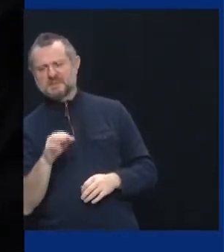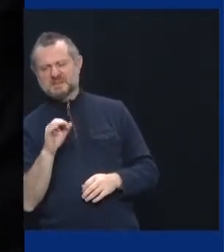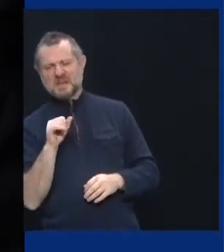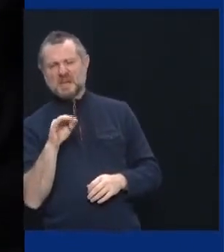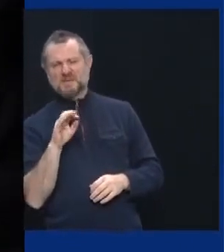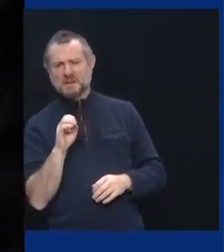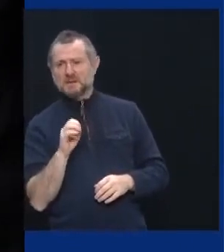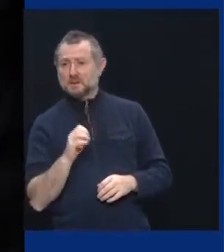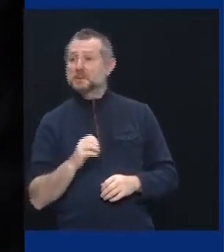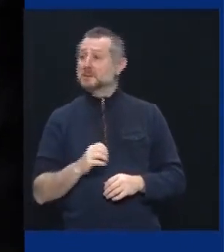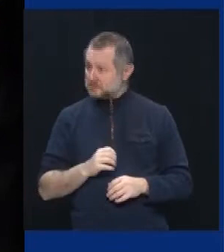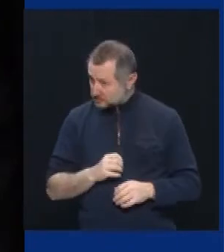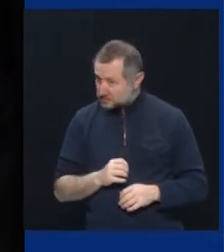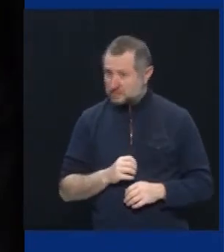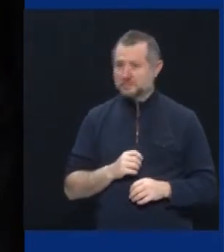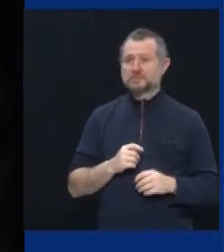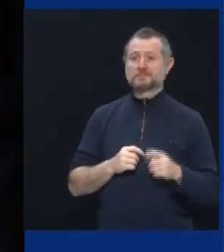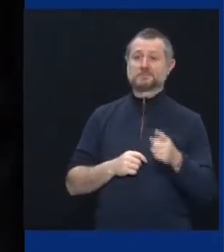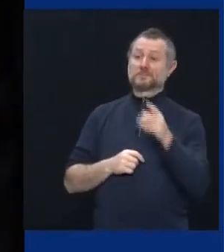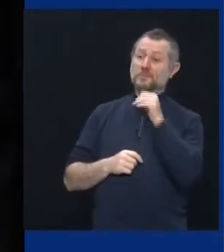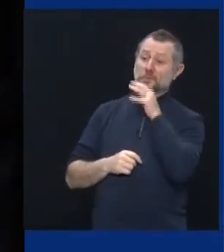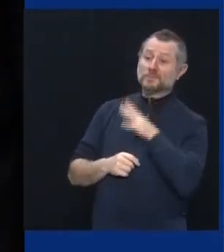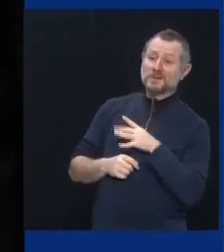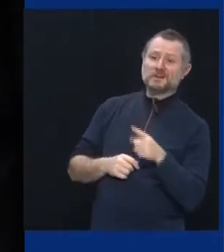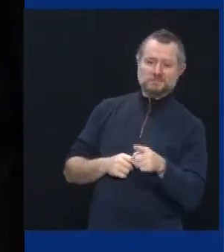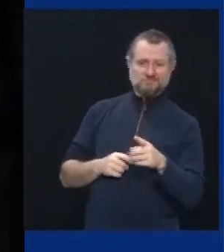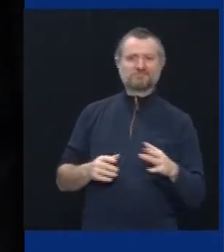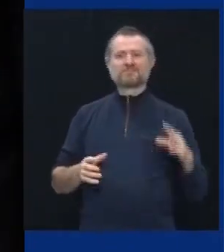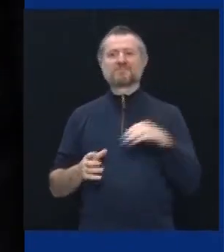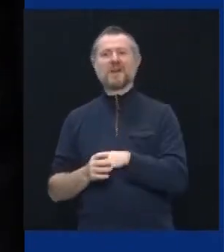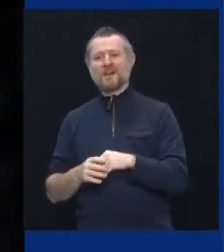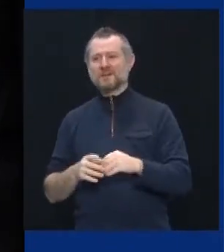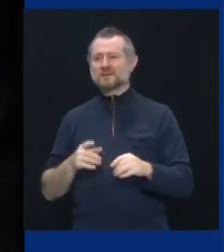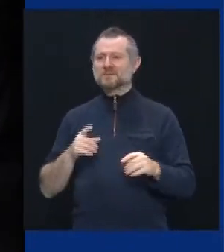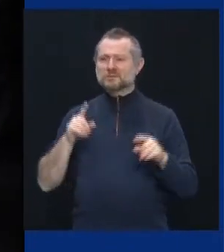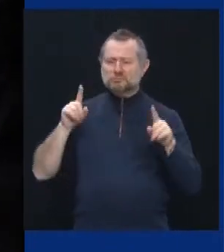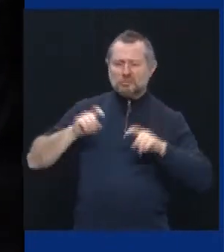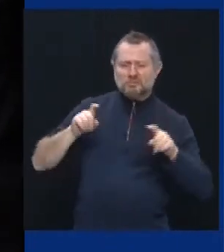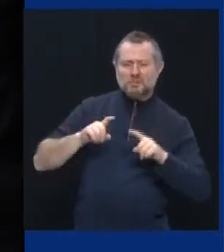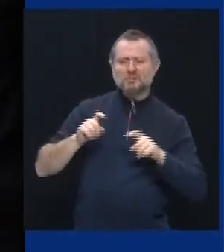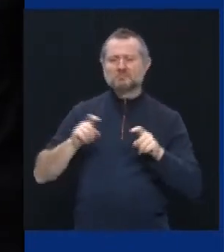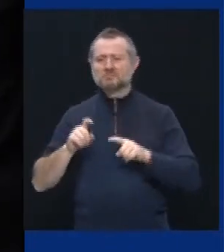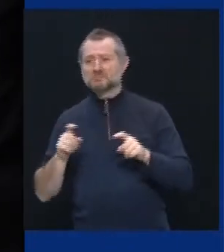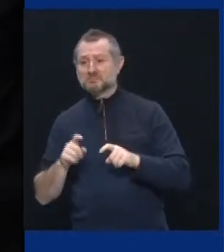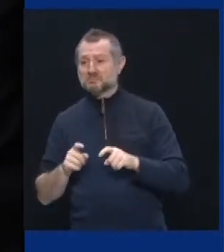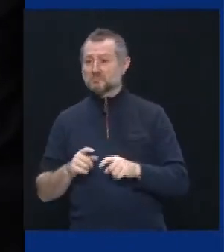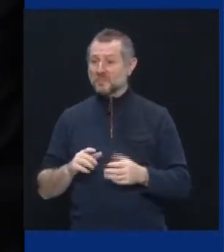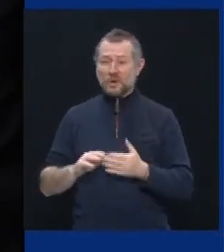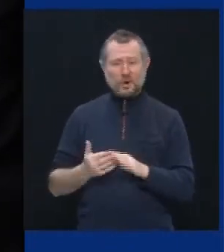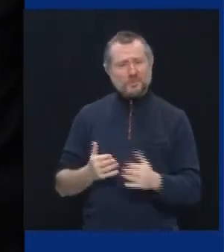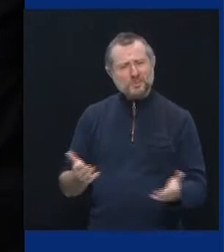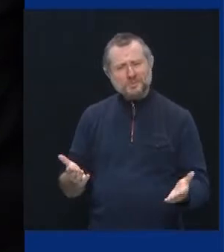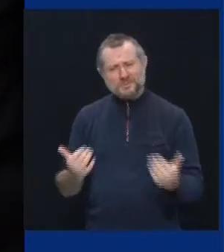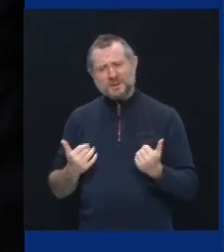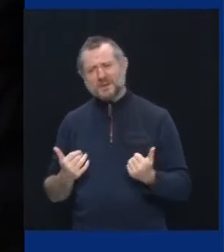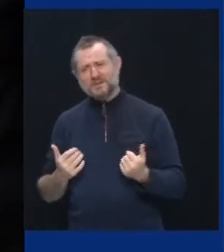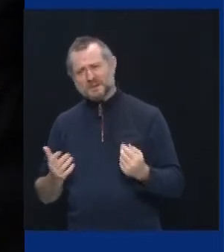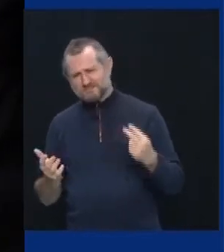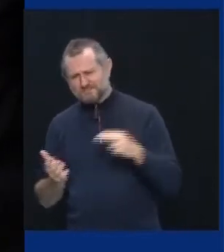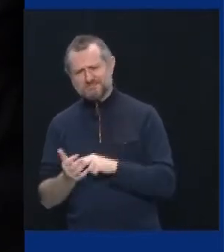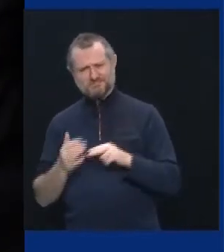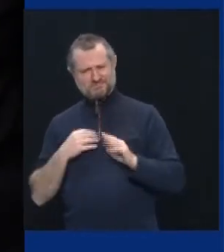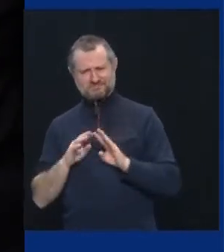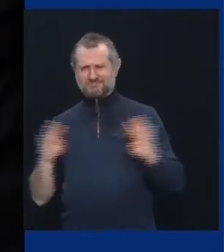know some of the women that was in the trial. So come on, community, stand with us, because we are standing with the